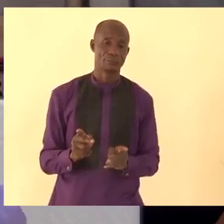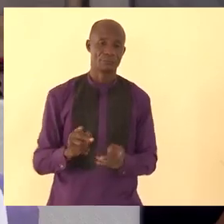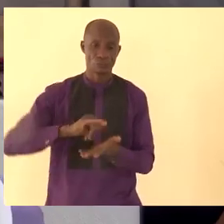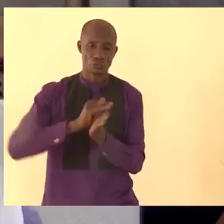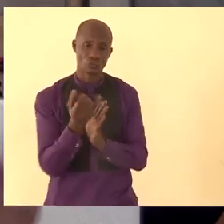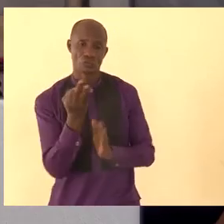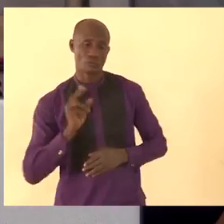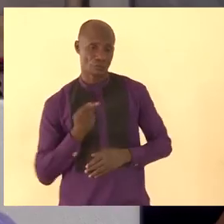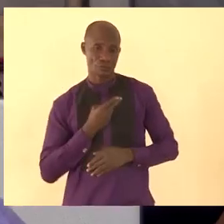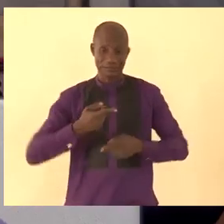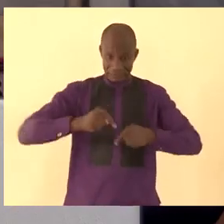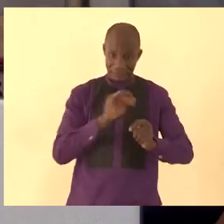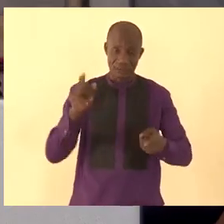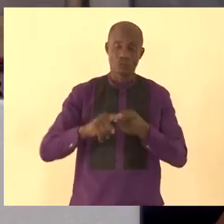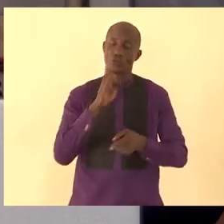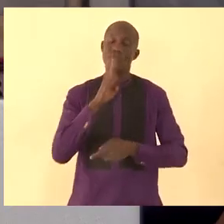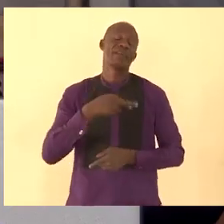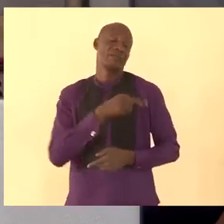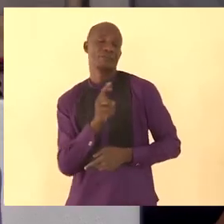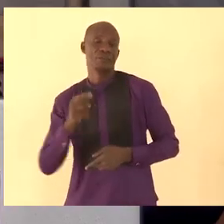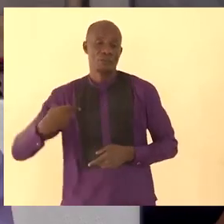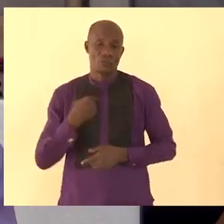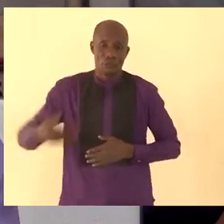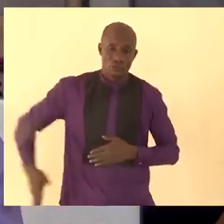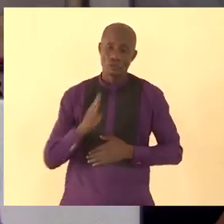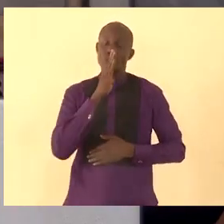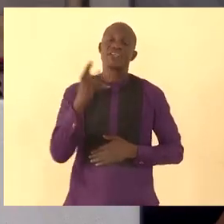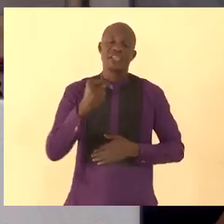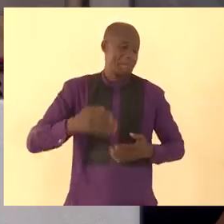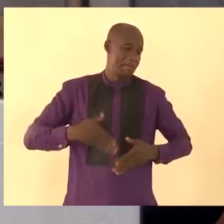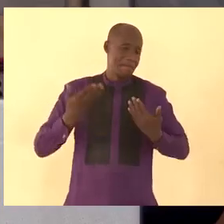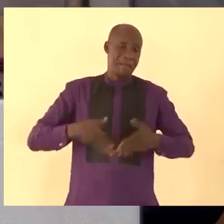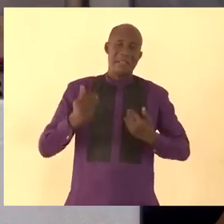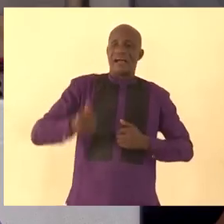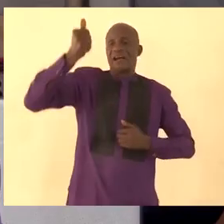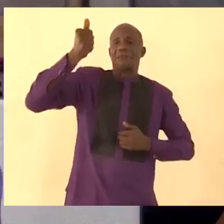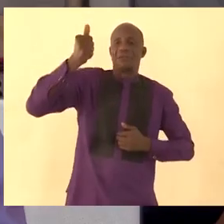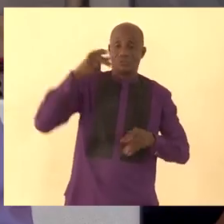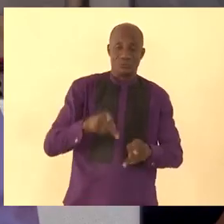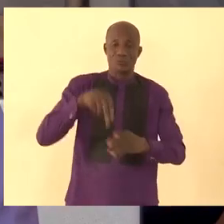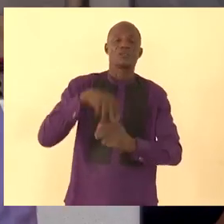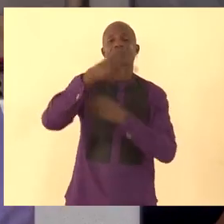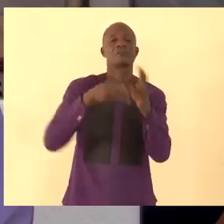who are trying to be religious, we should be the happiest people in the world.